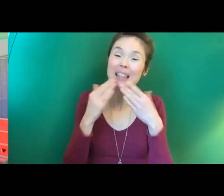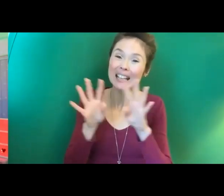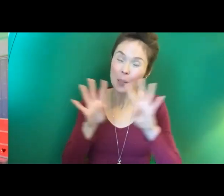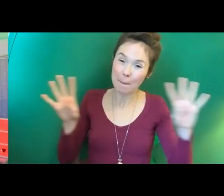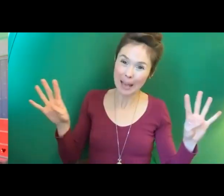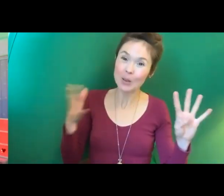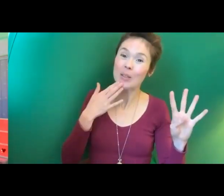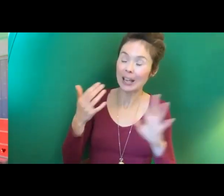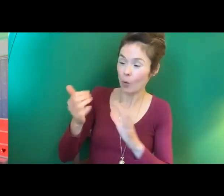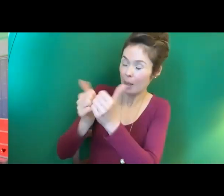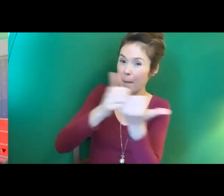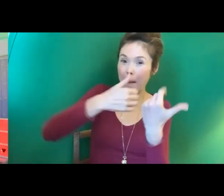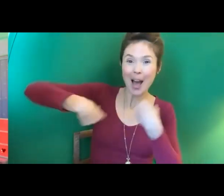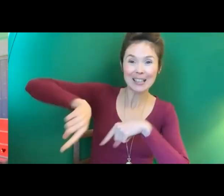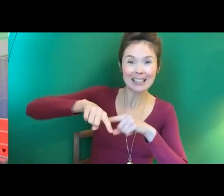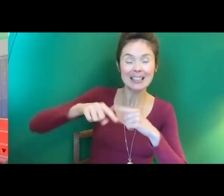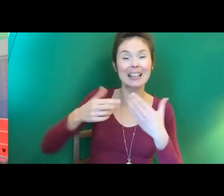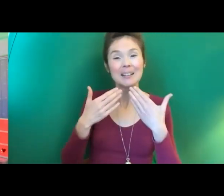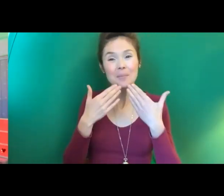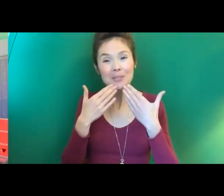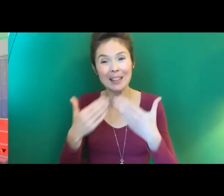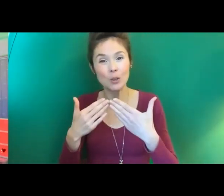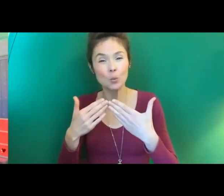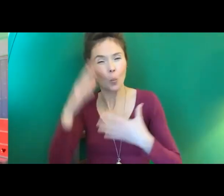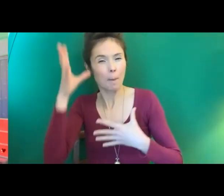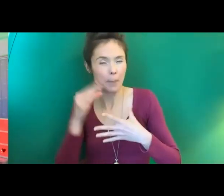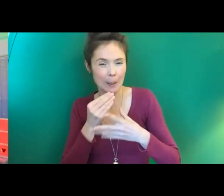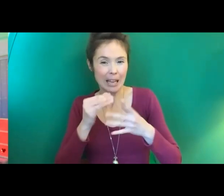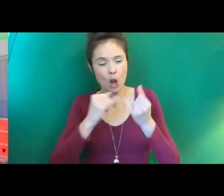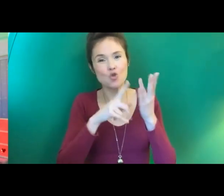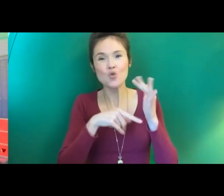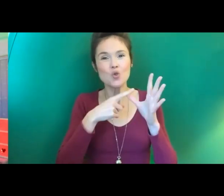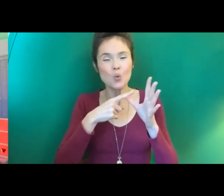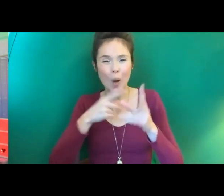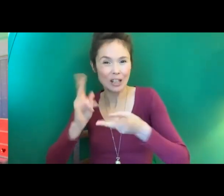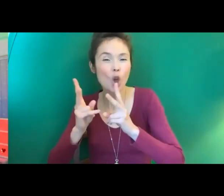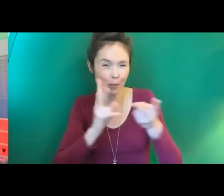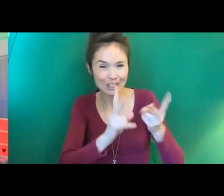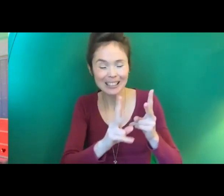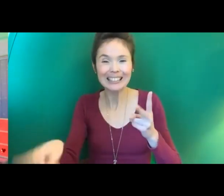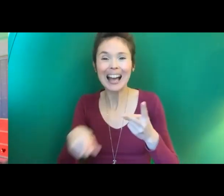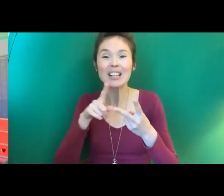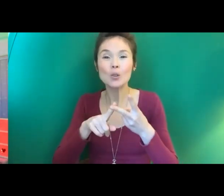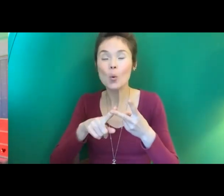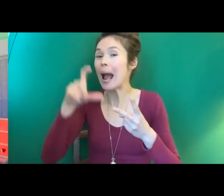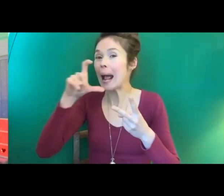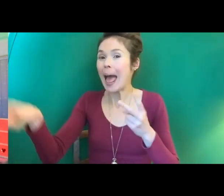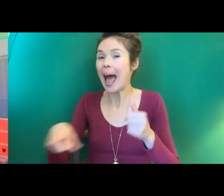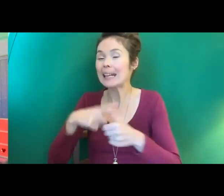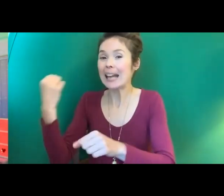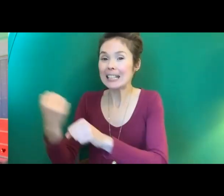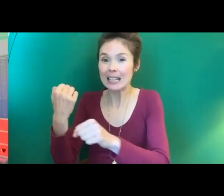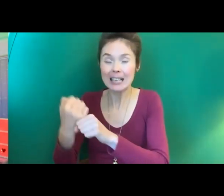my partners. Thank you to Becky and to Shula and to Claire and Anders, and to